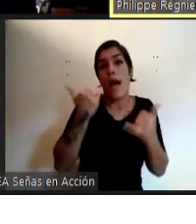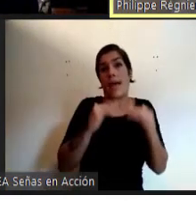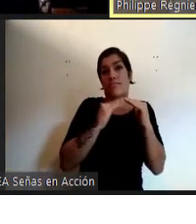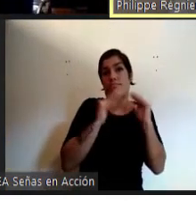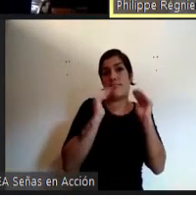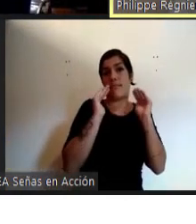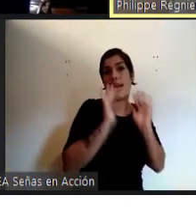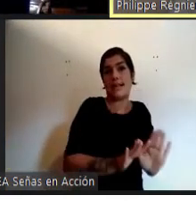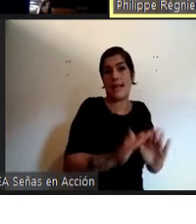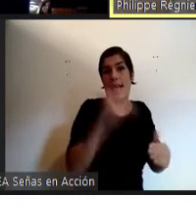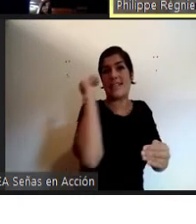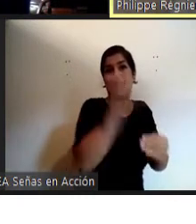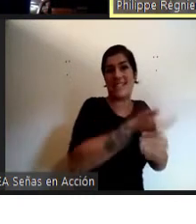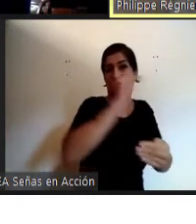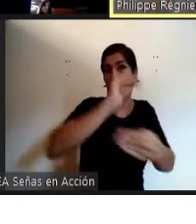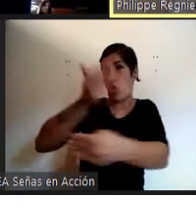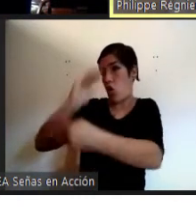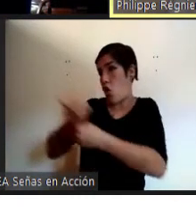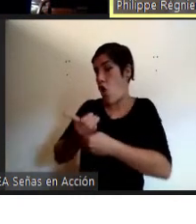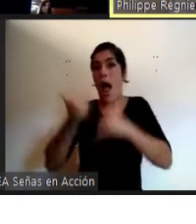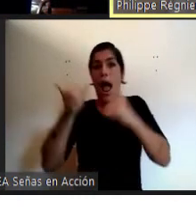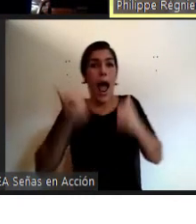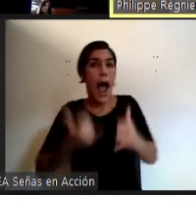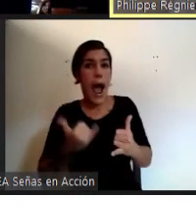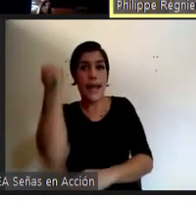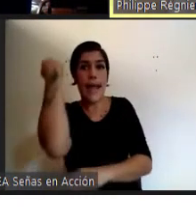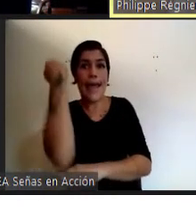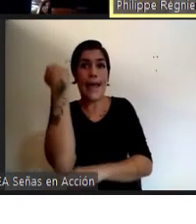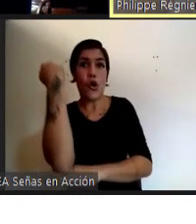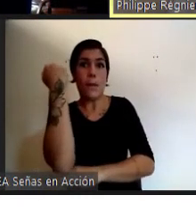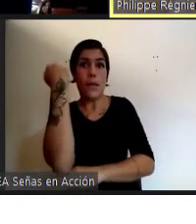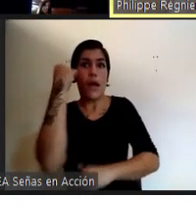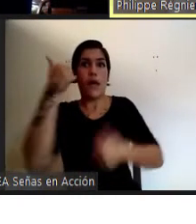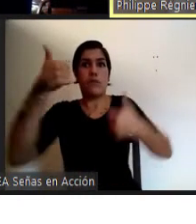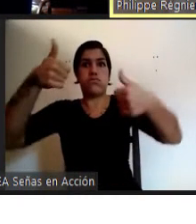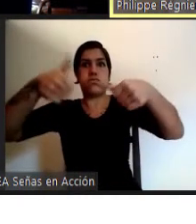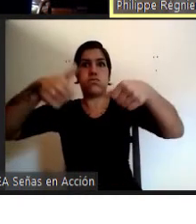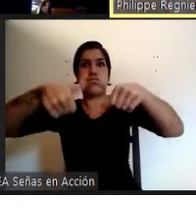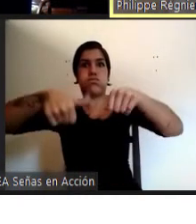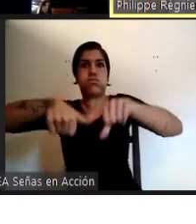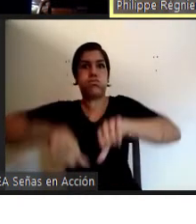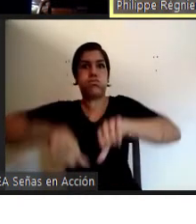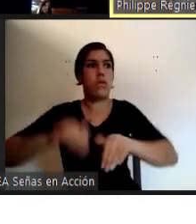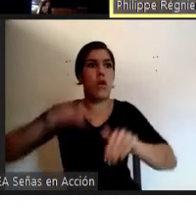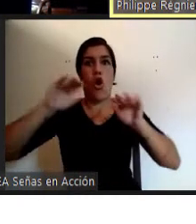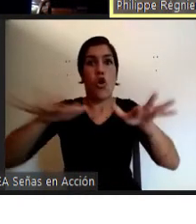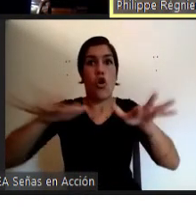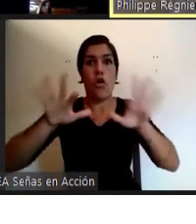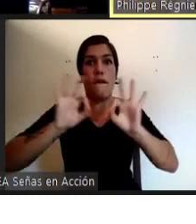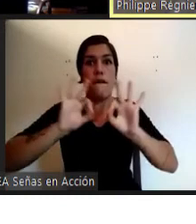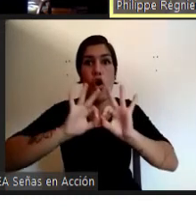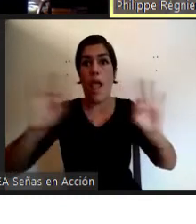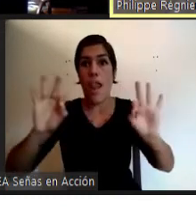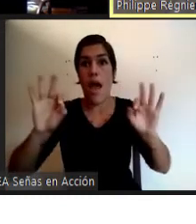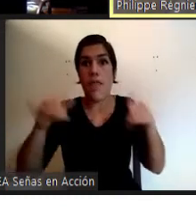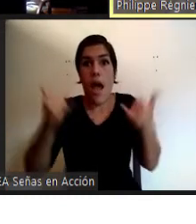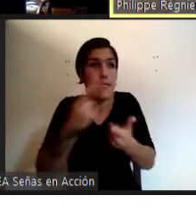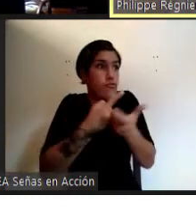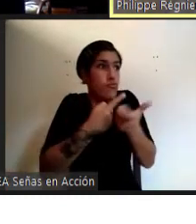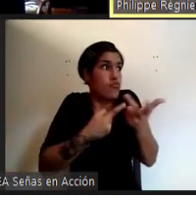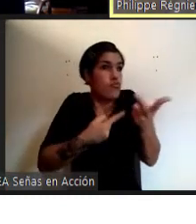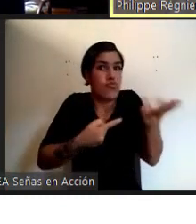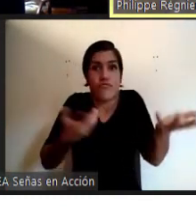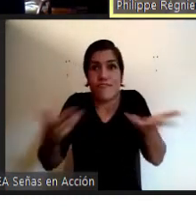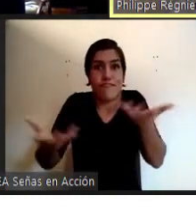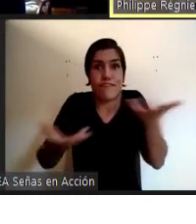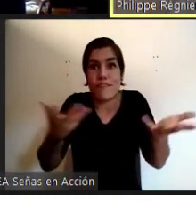economy, and these institutions, as a matter of fact, said that for them, it was a priority to help